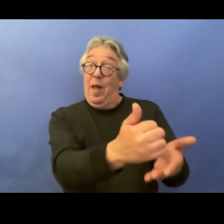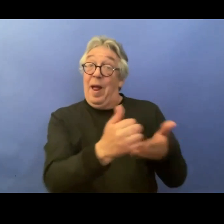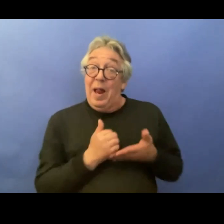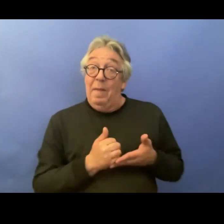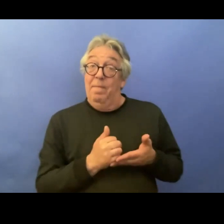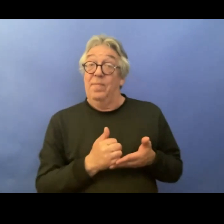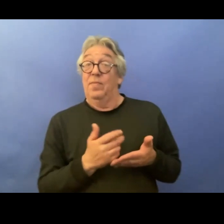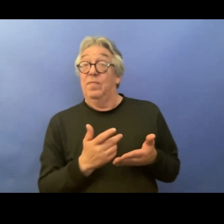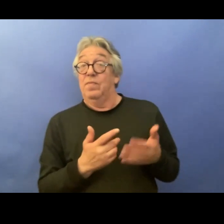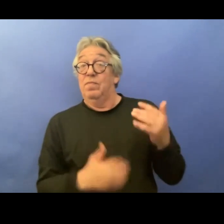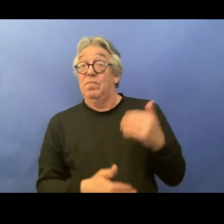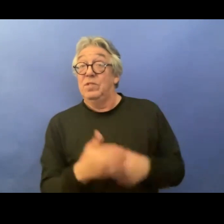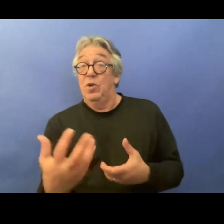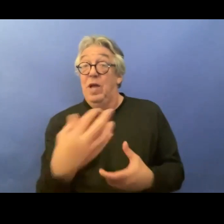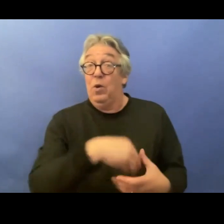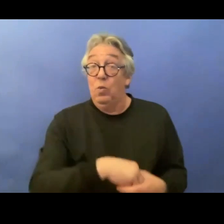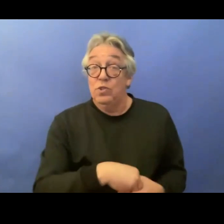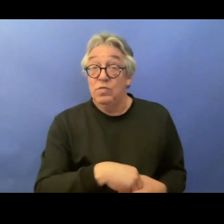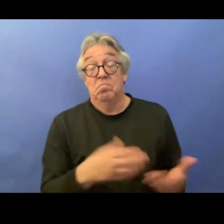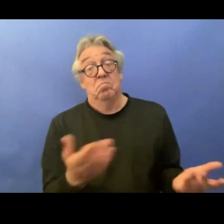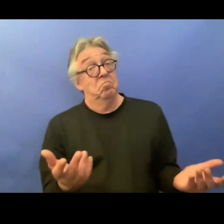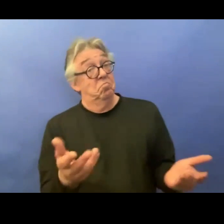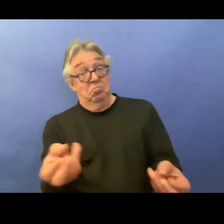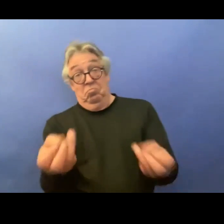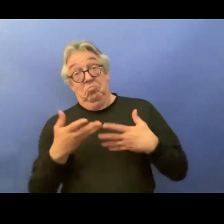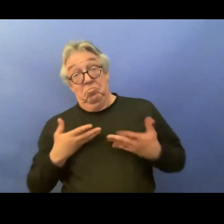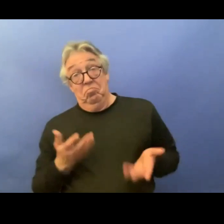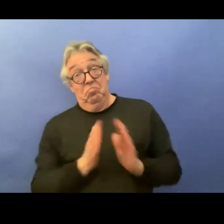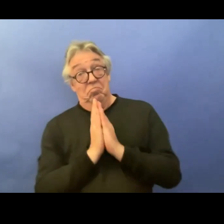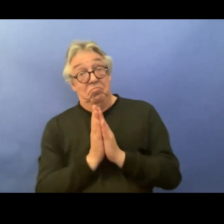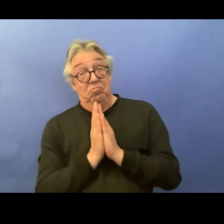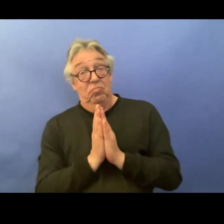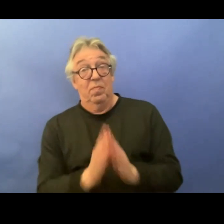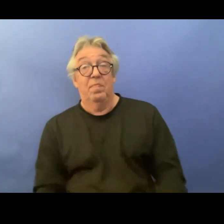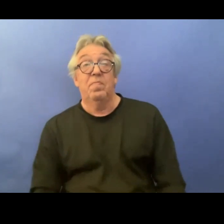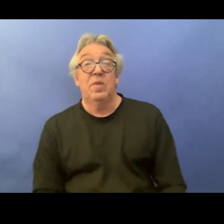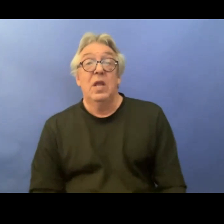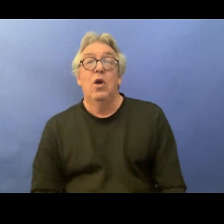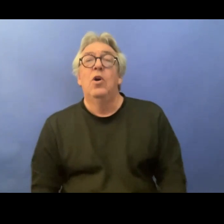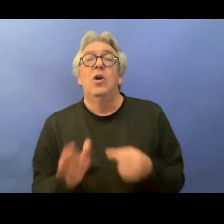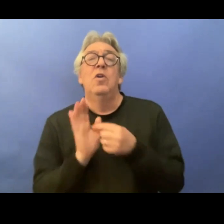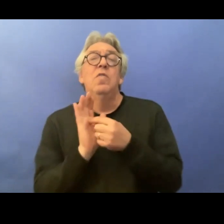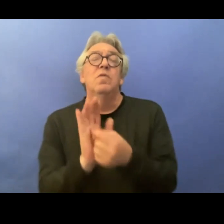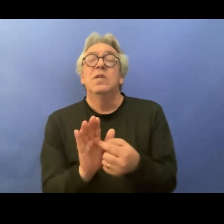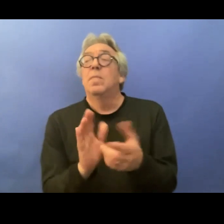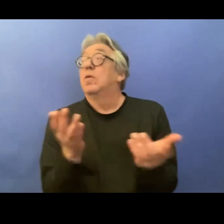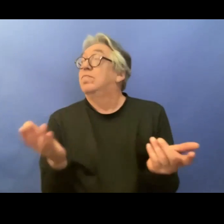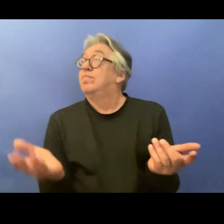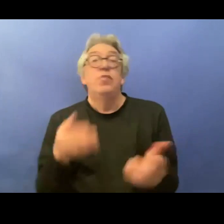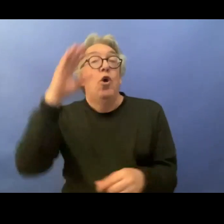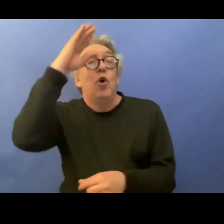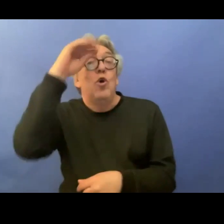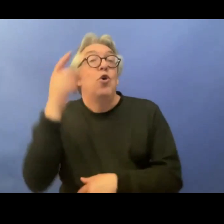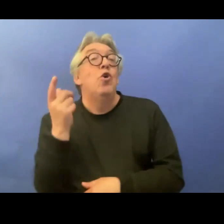commitment. For example, the integration of disability inclusion in gender with